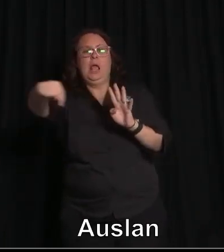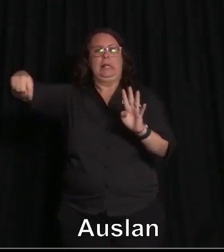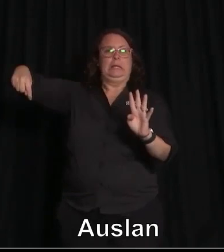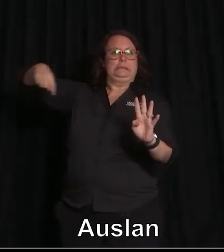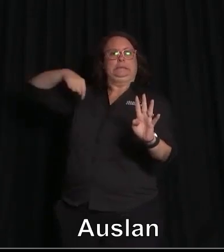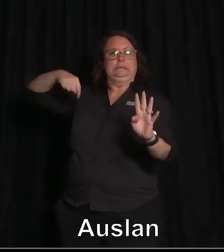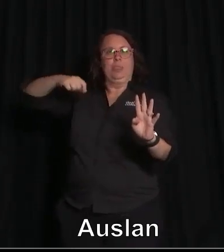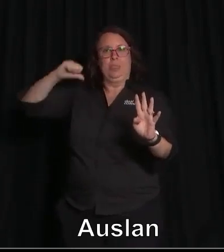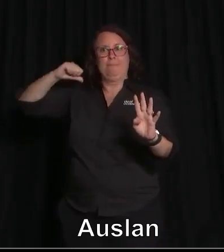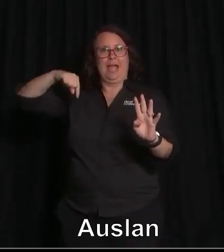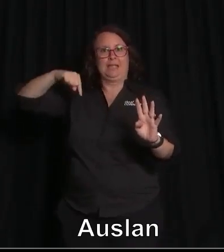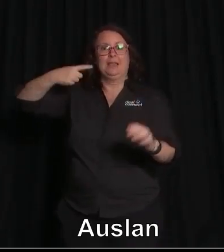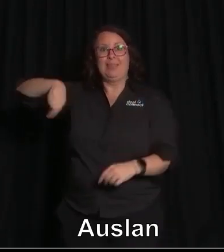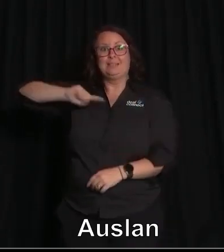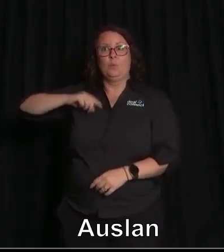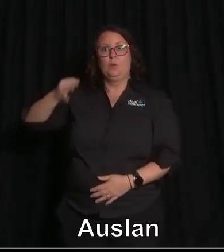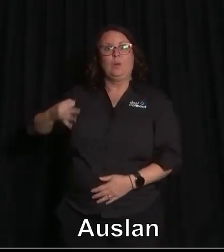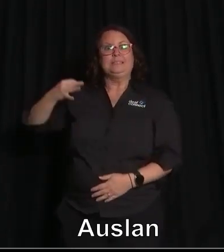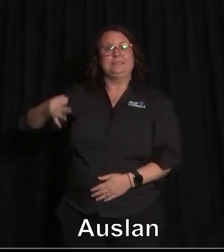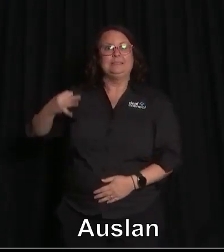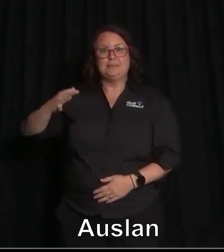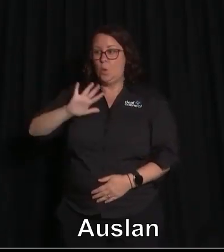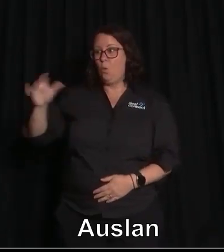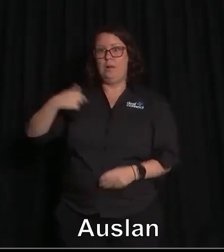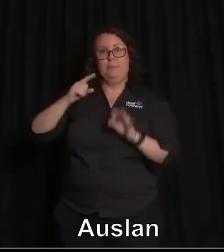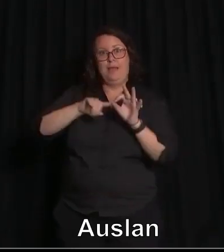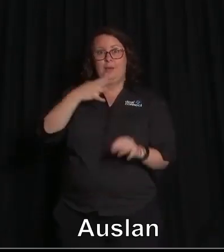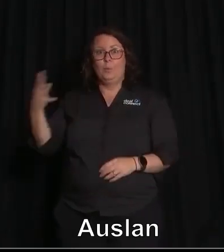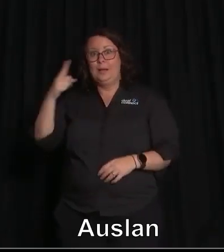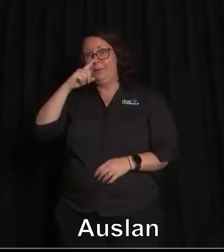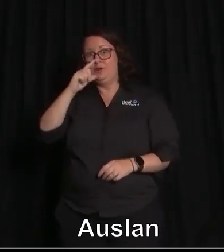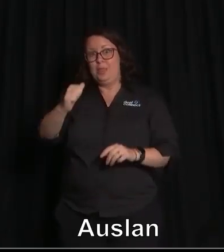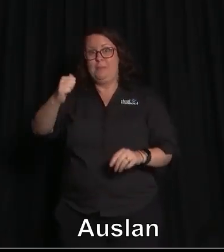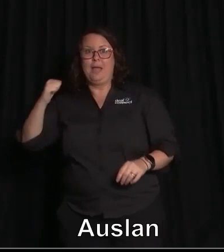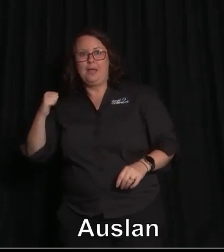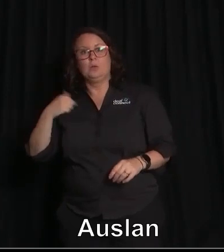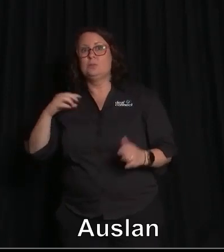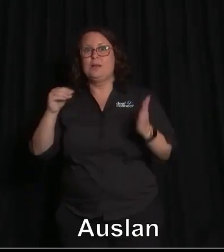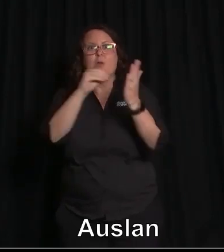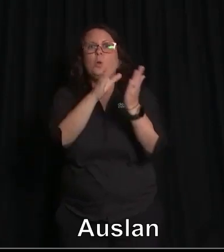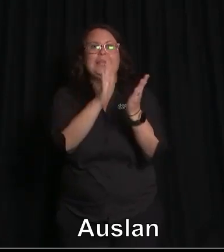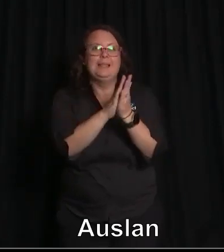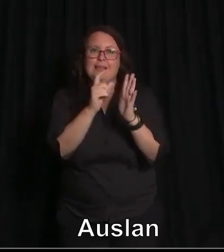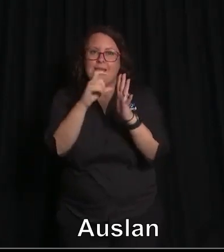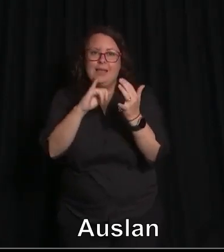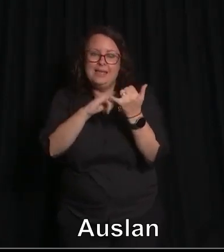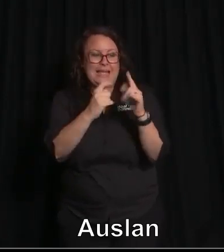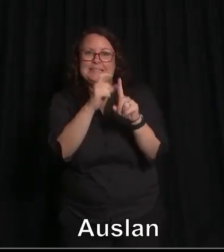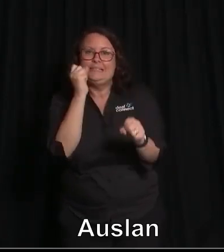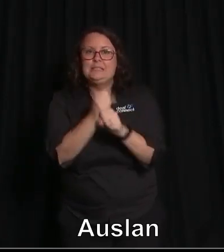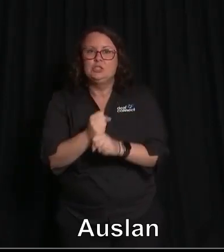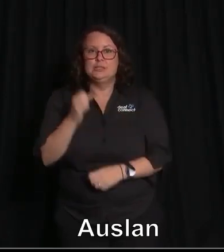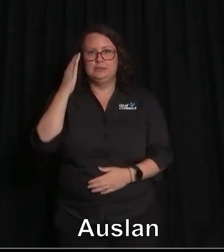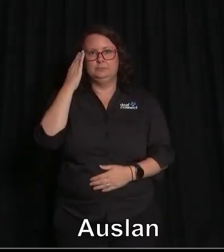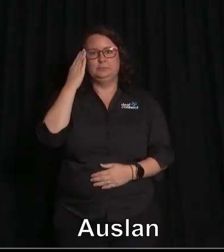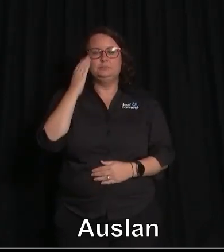of the queue where you'll find all of us. All of my LGBTI people are at the back because we're not in the SDGs.